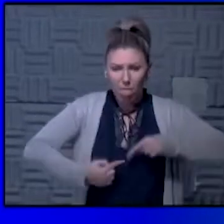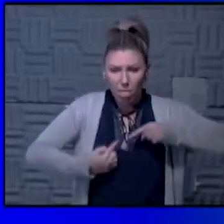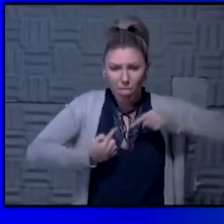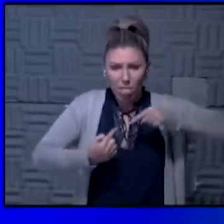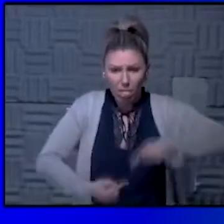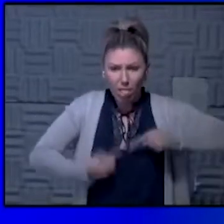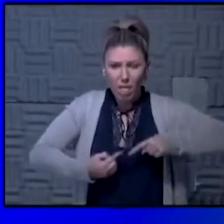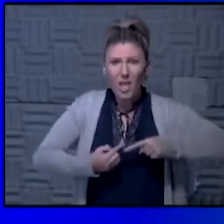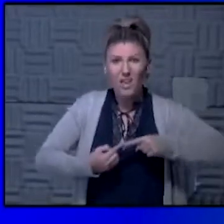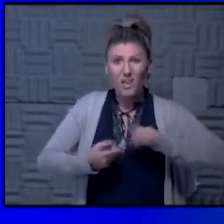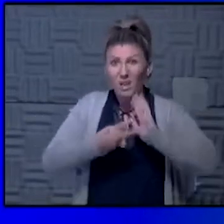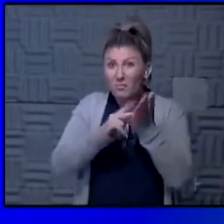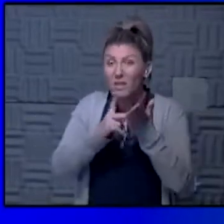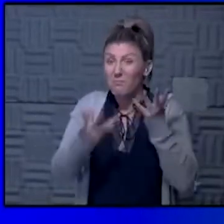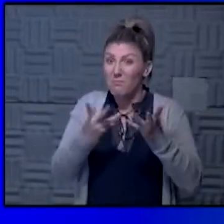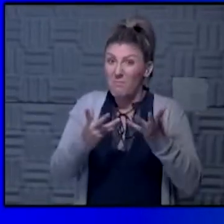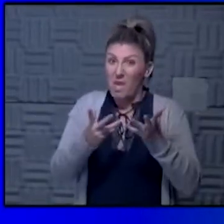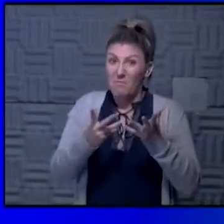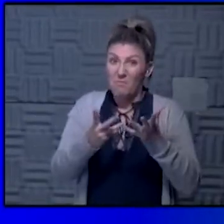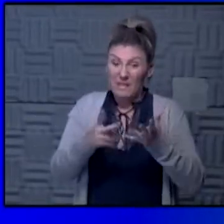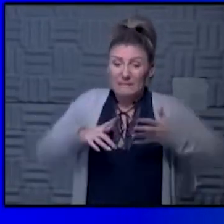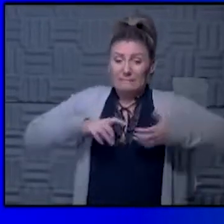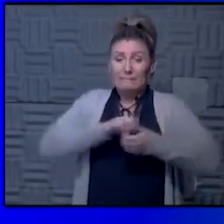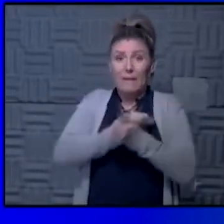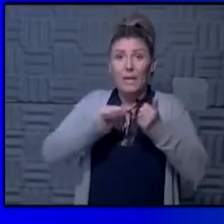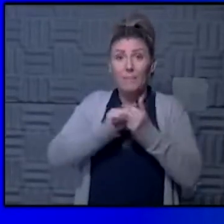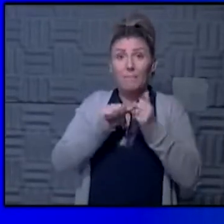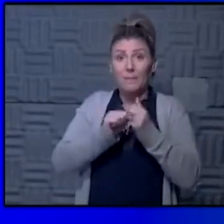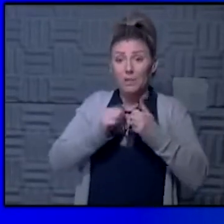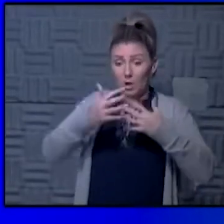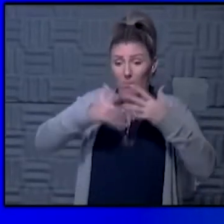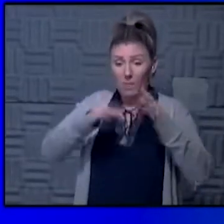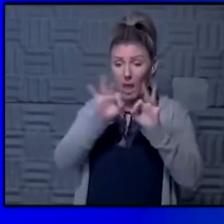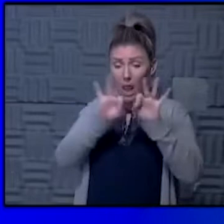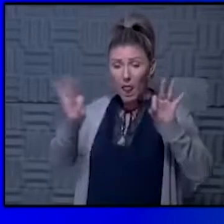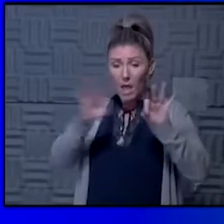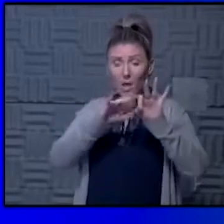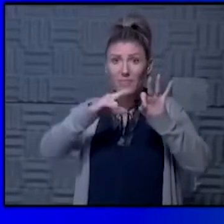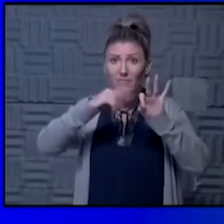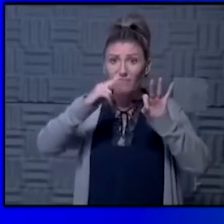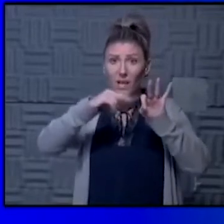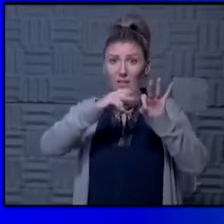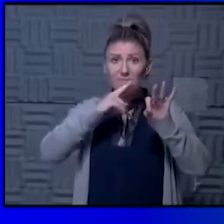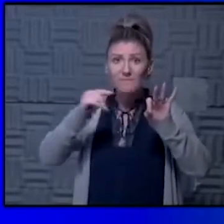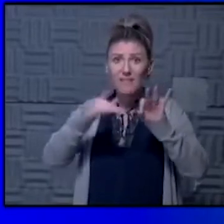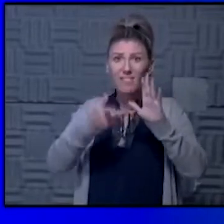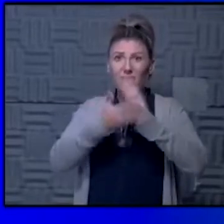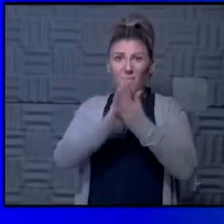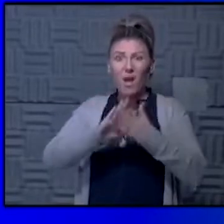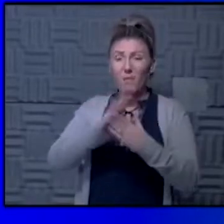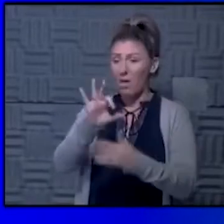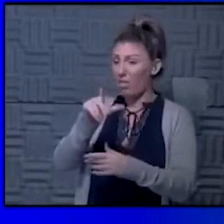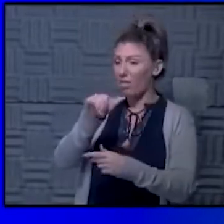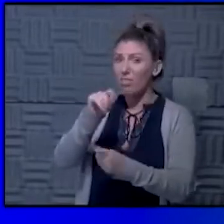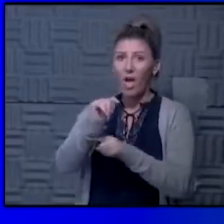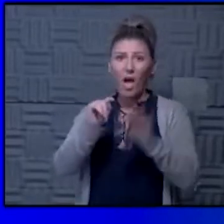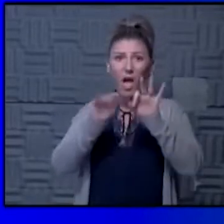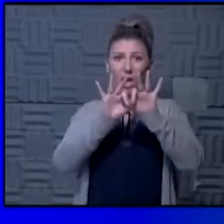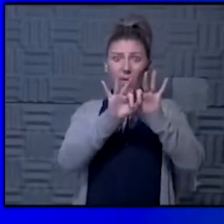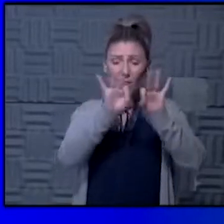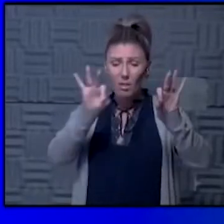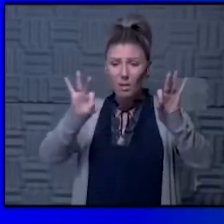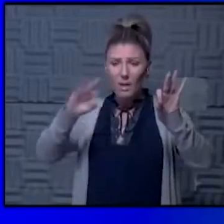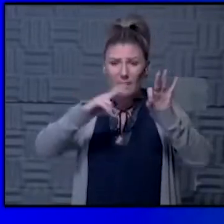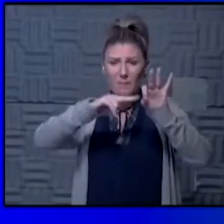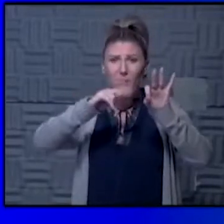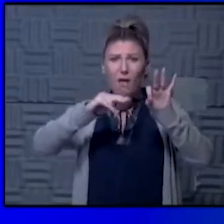to damage some of your blood vessels, which causes the microthrombi or the blood clotting, or other parts of that, when your lungs start to fill up